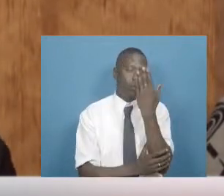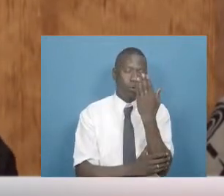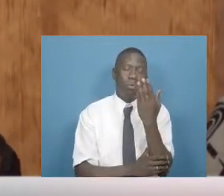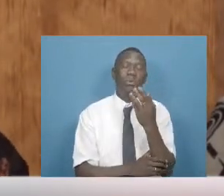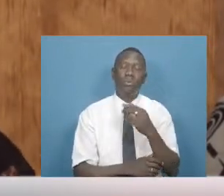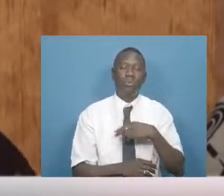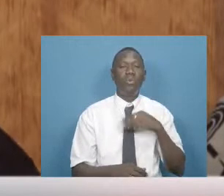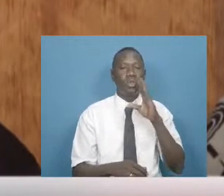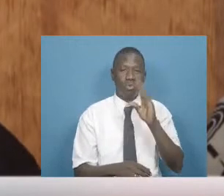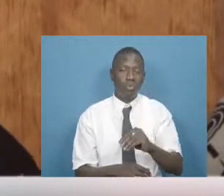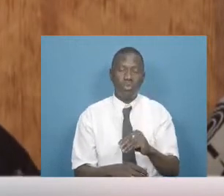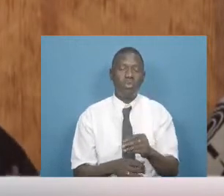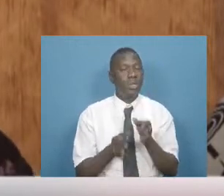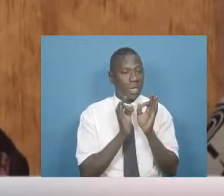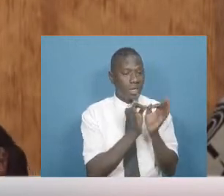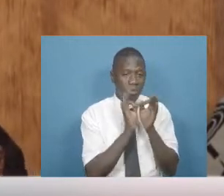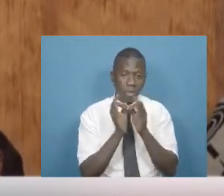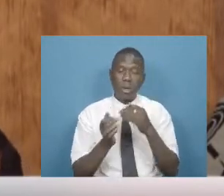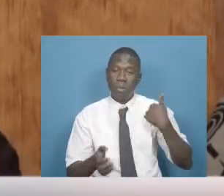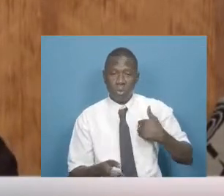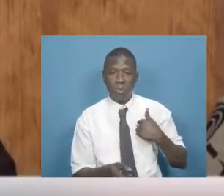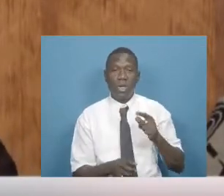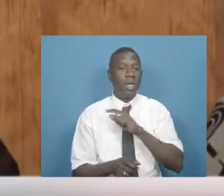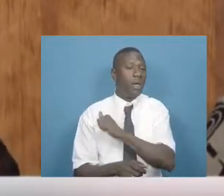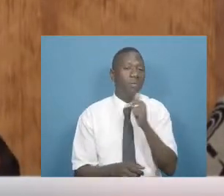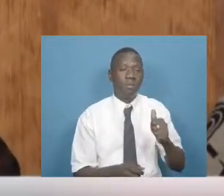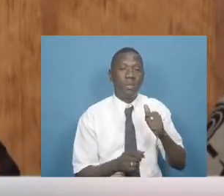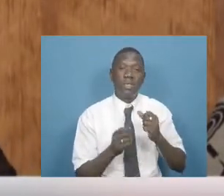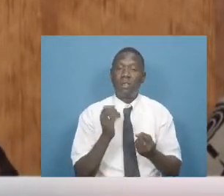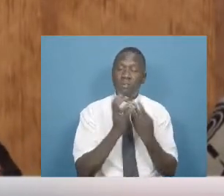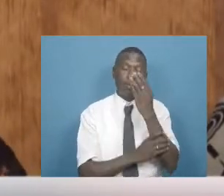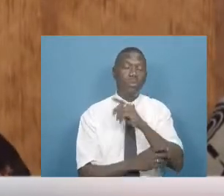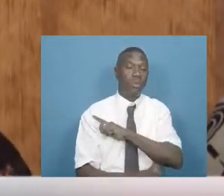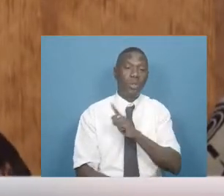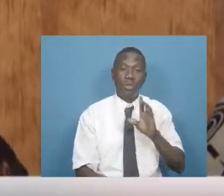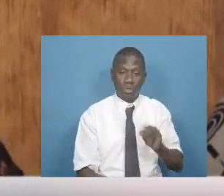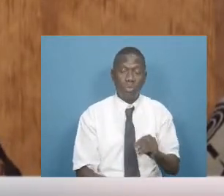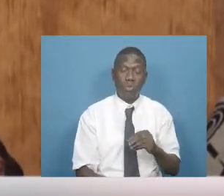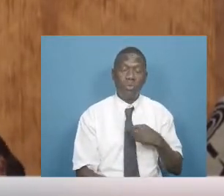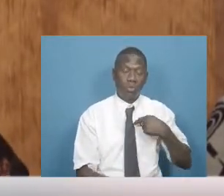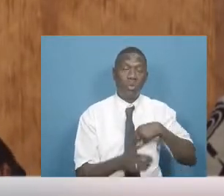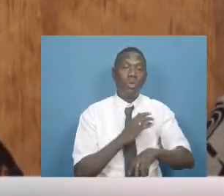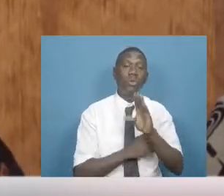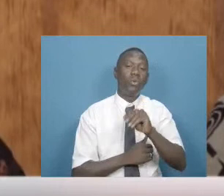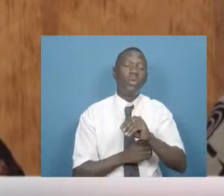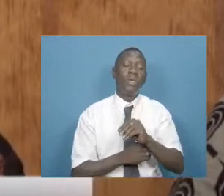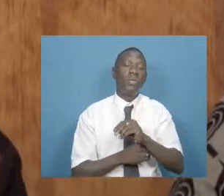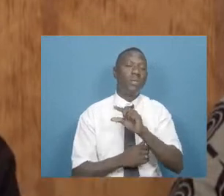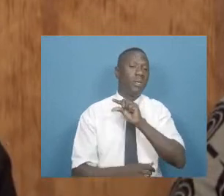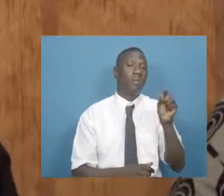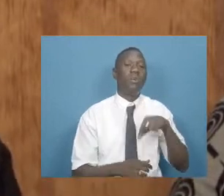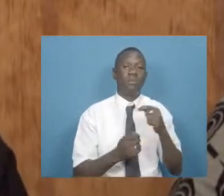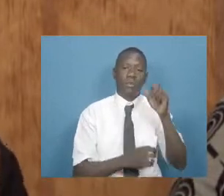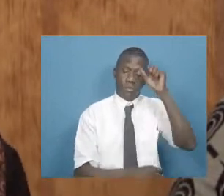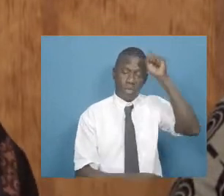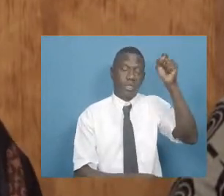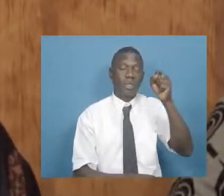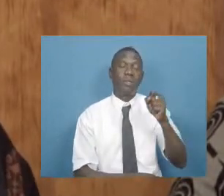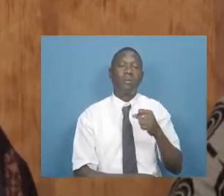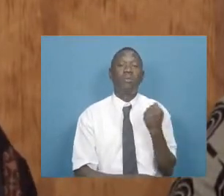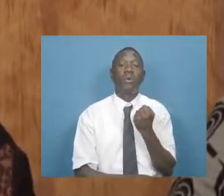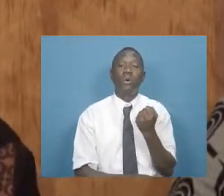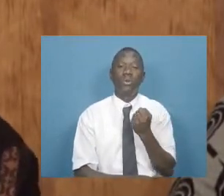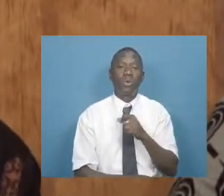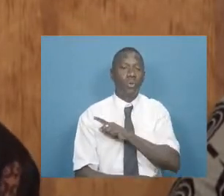Wherever we go, what we tell people is that every development that we are doing, we do it in the name of the president. This is